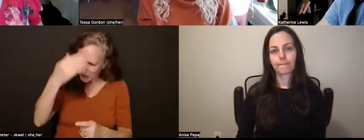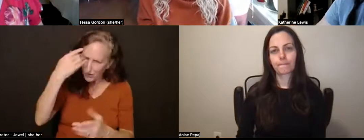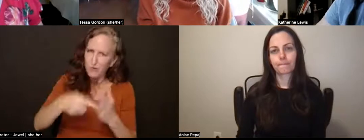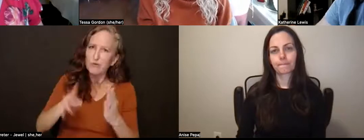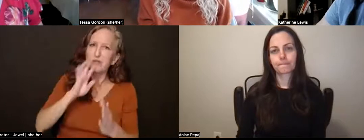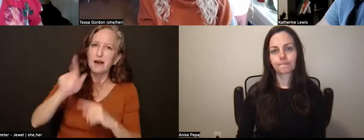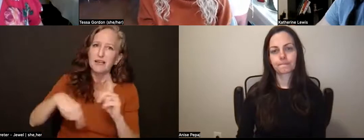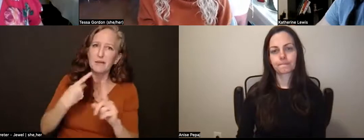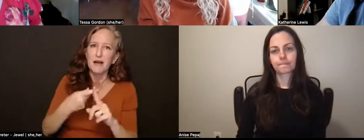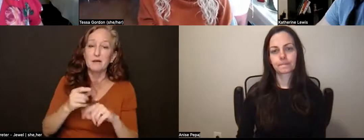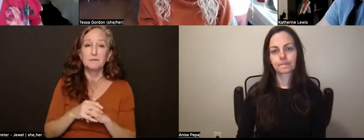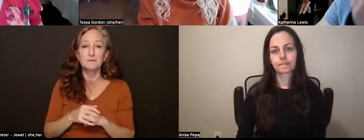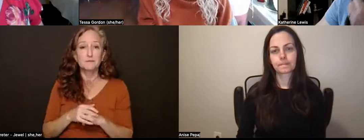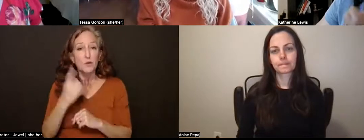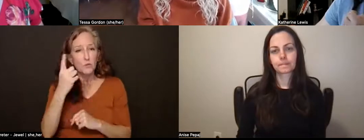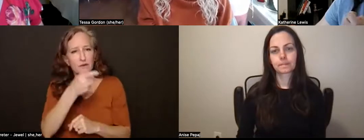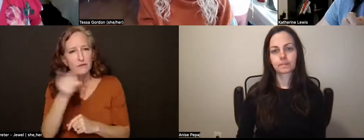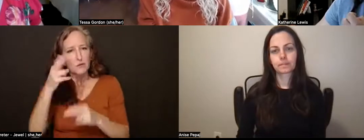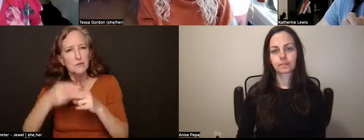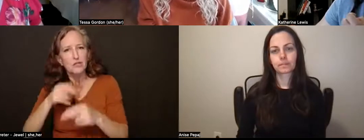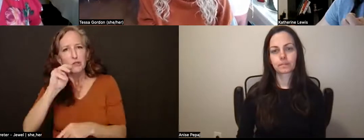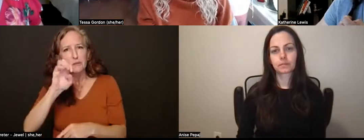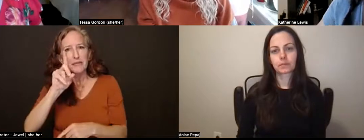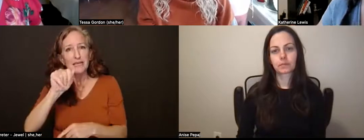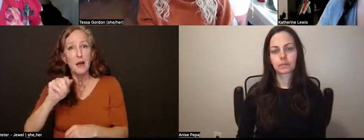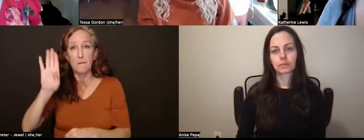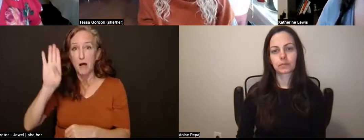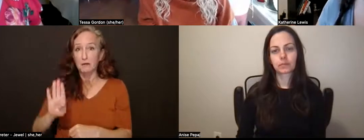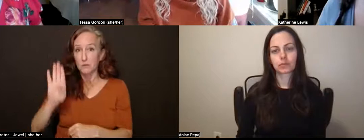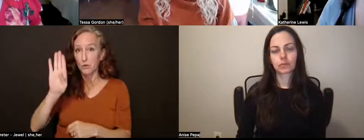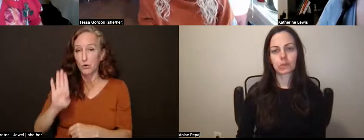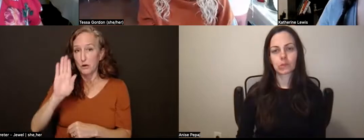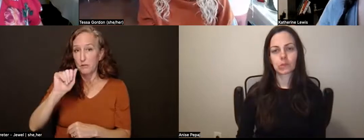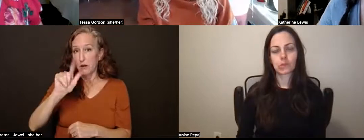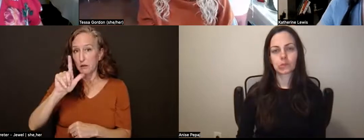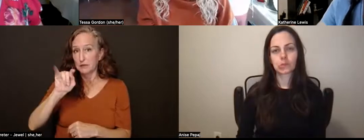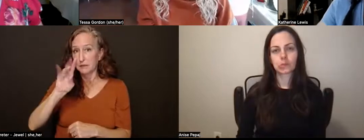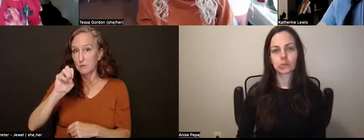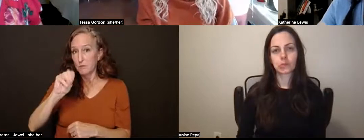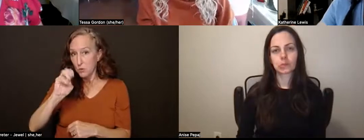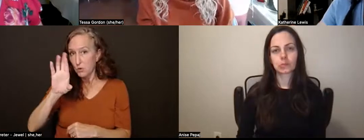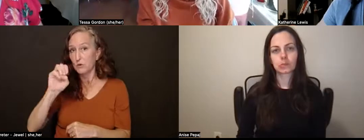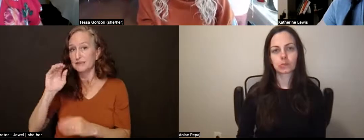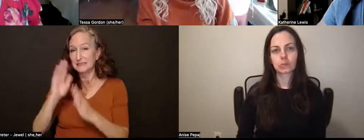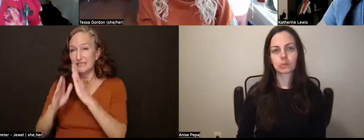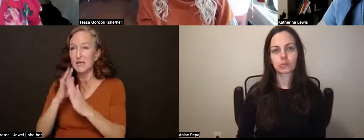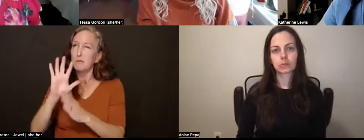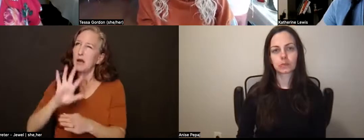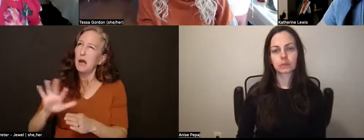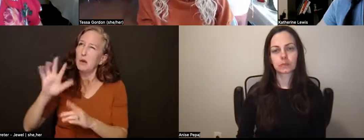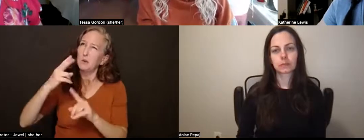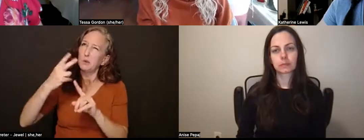media. In Baltimore City, just probably about 2.5 months ago,